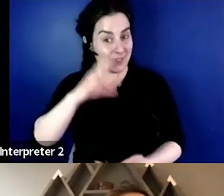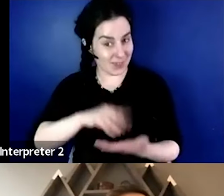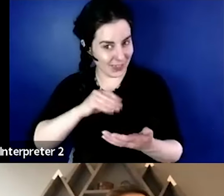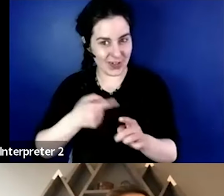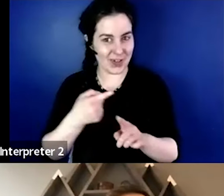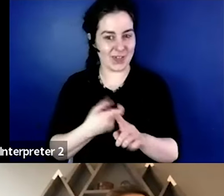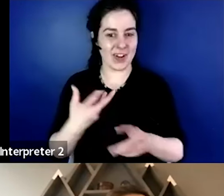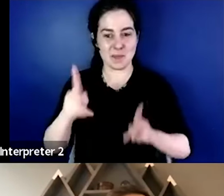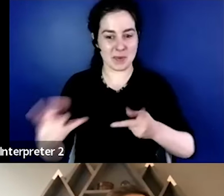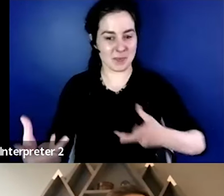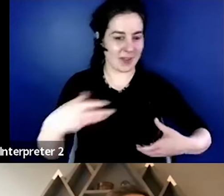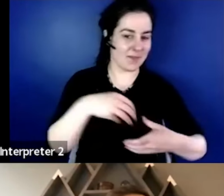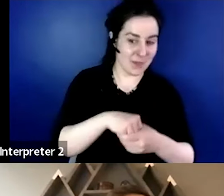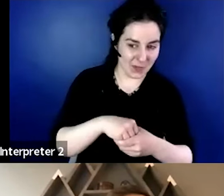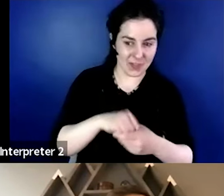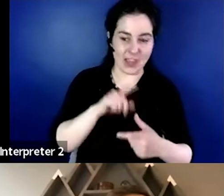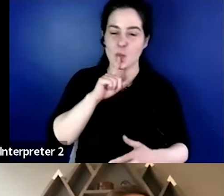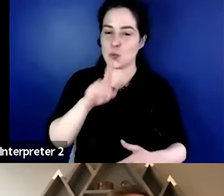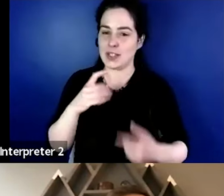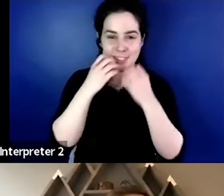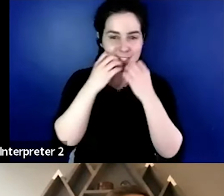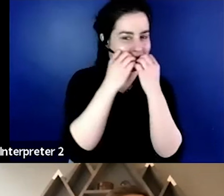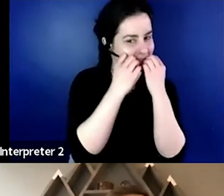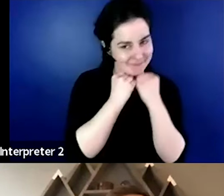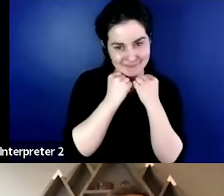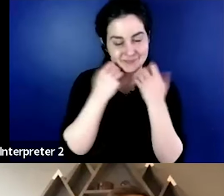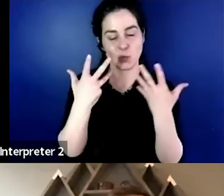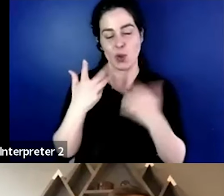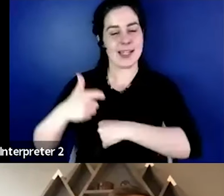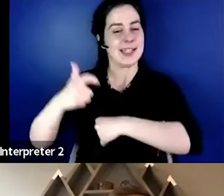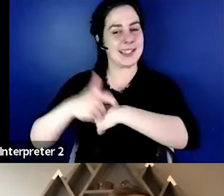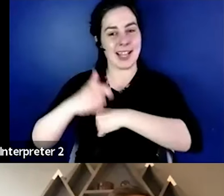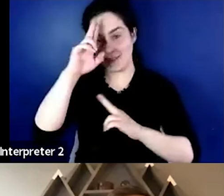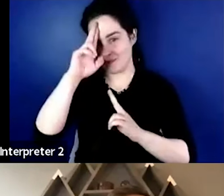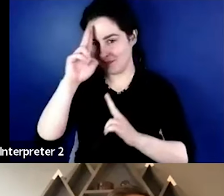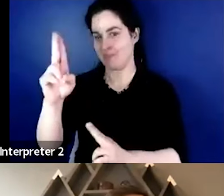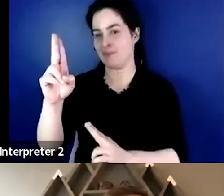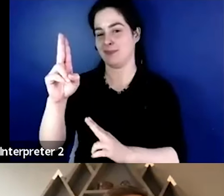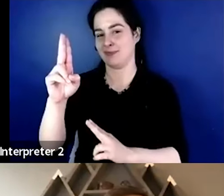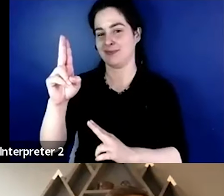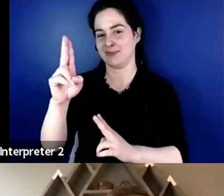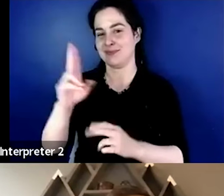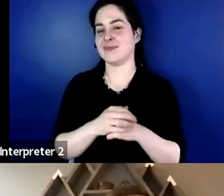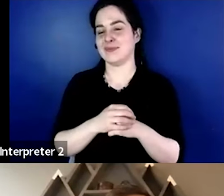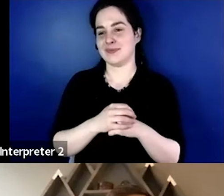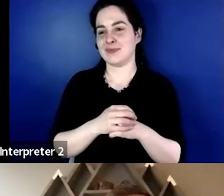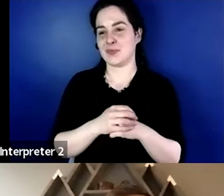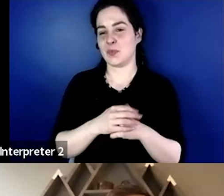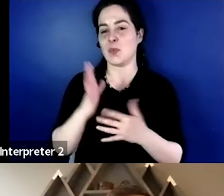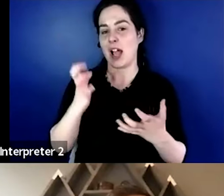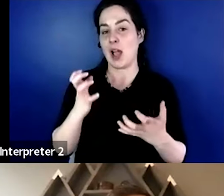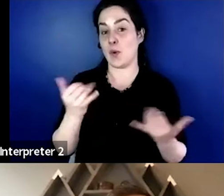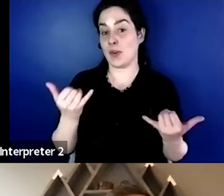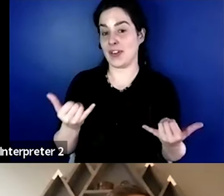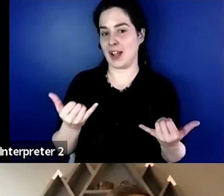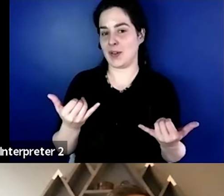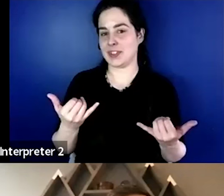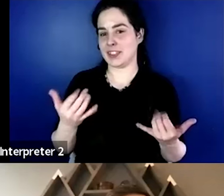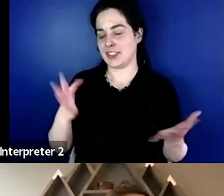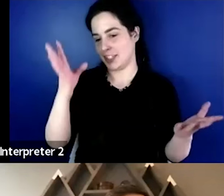resource spotlights that they really value it when we honor the time commitment that we made. So I want to take this moment on behalf